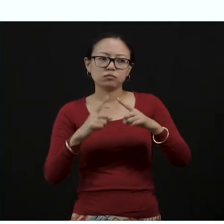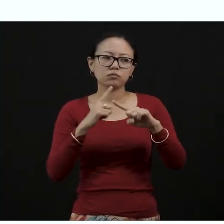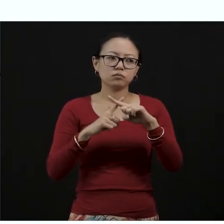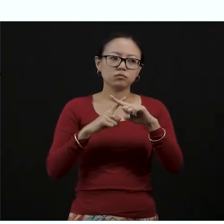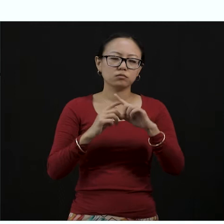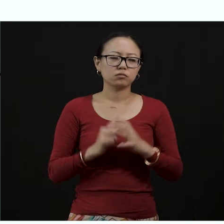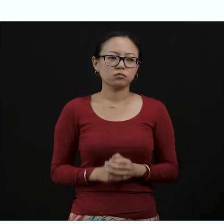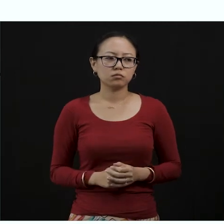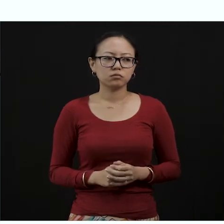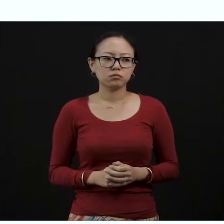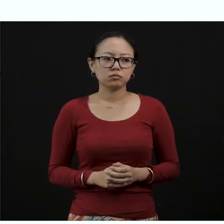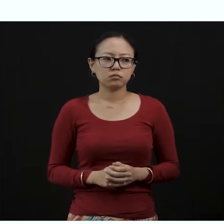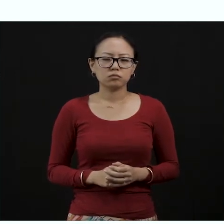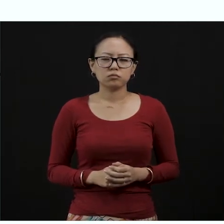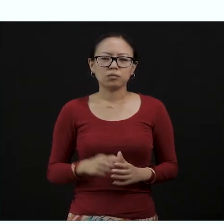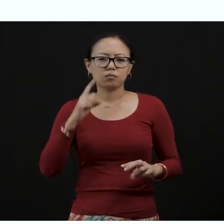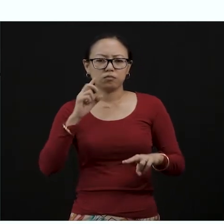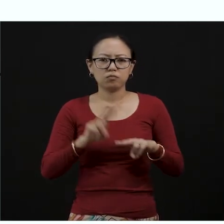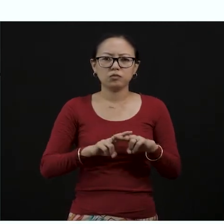called vertices.